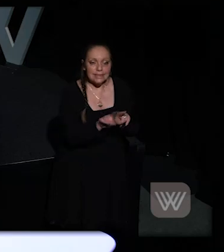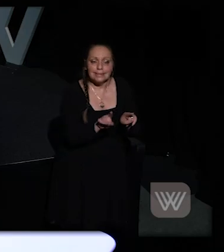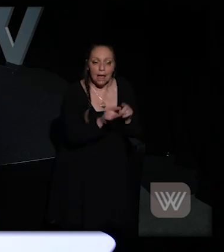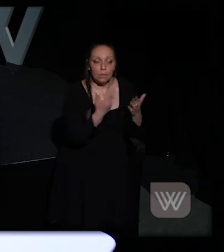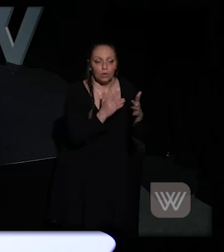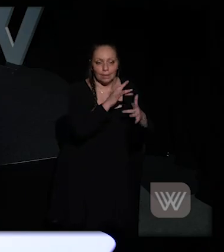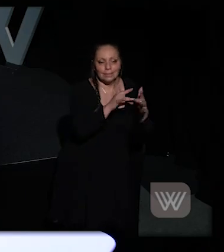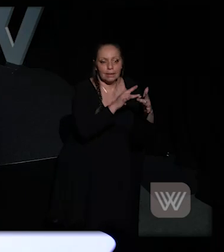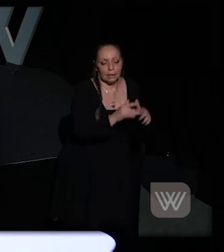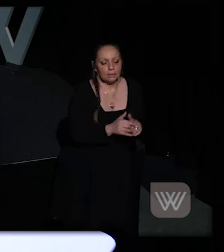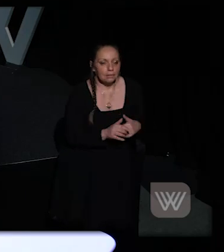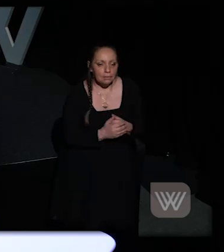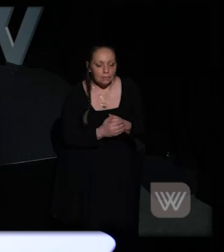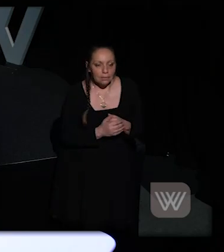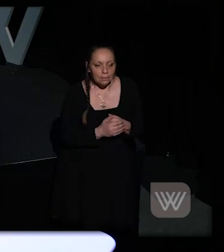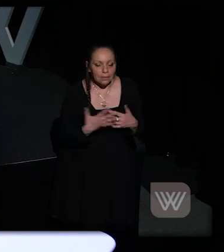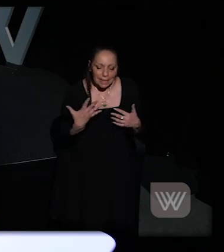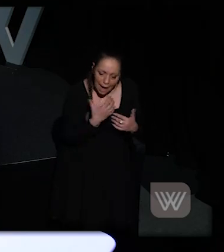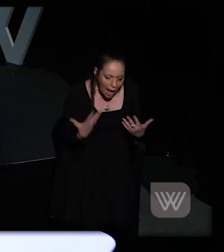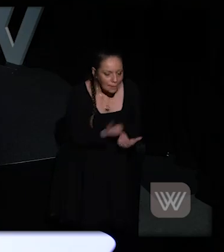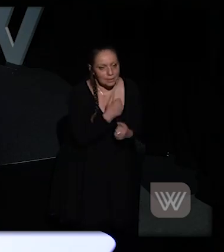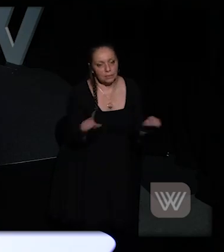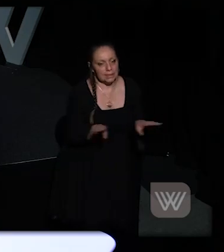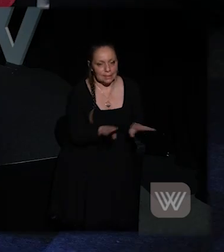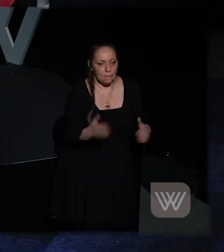can't say and do those things on the internet. You know, it has to be the same.